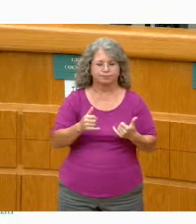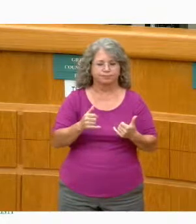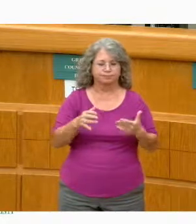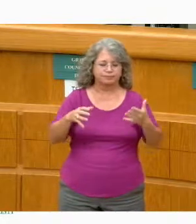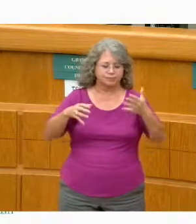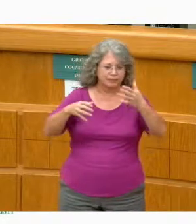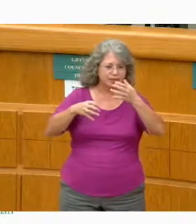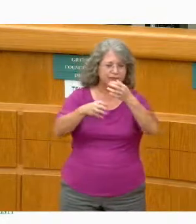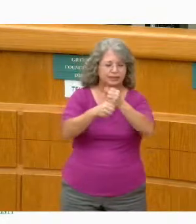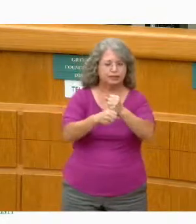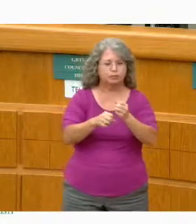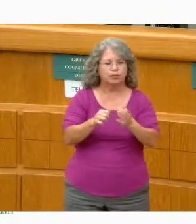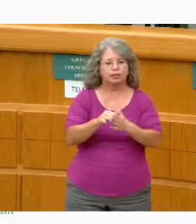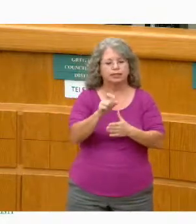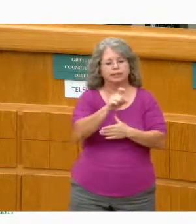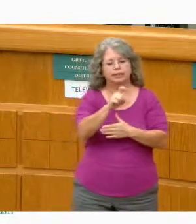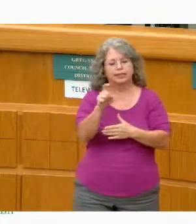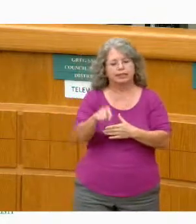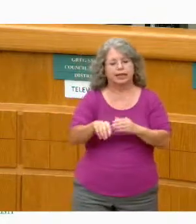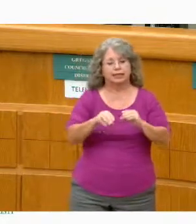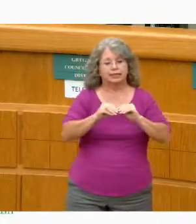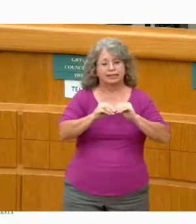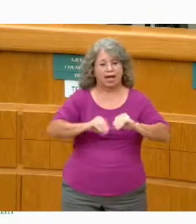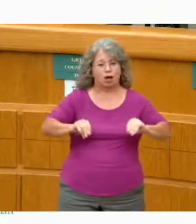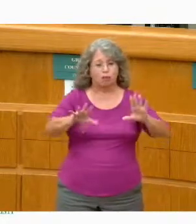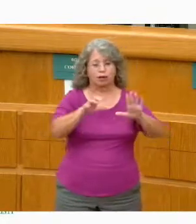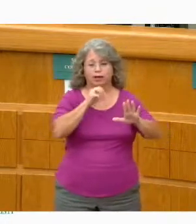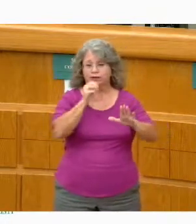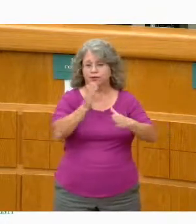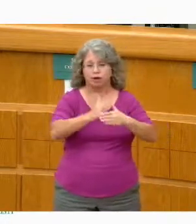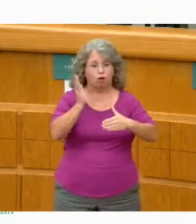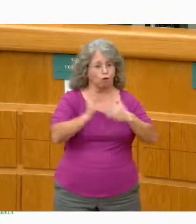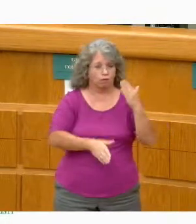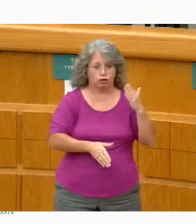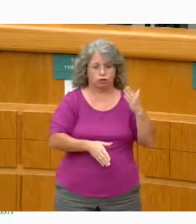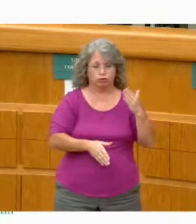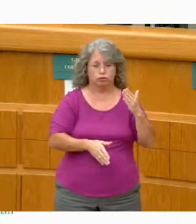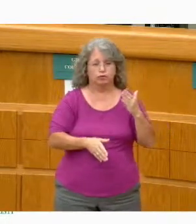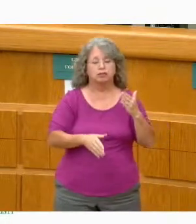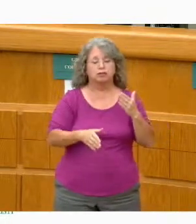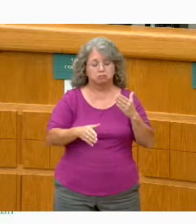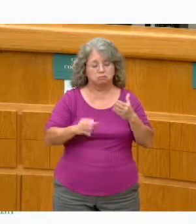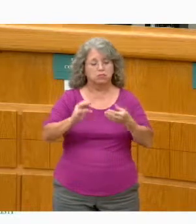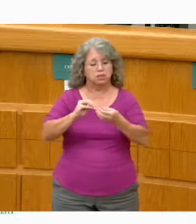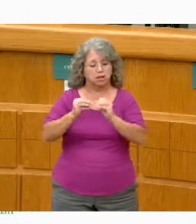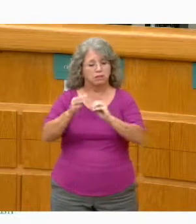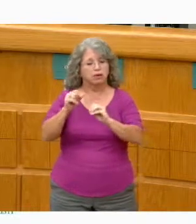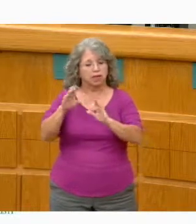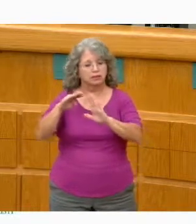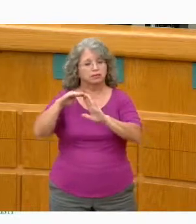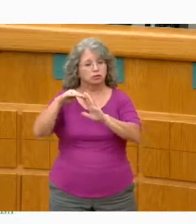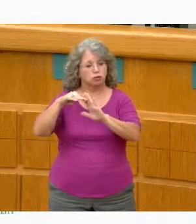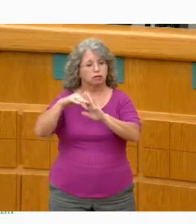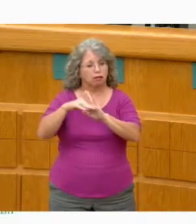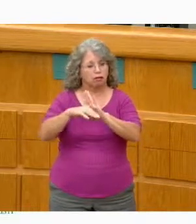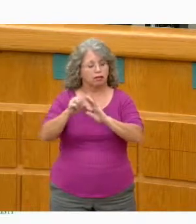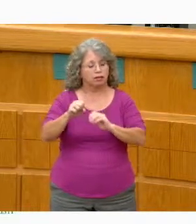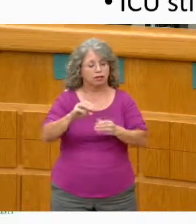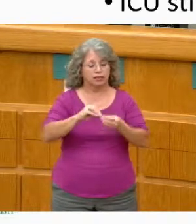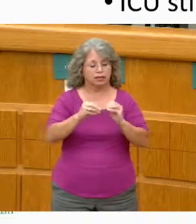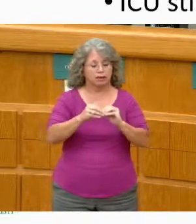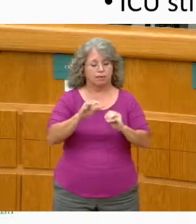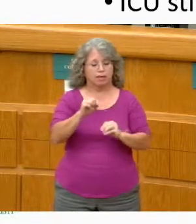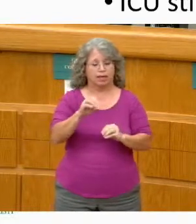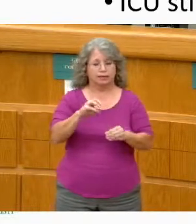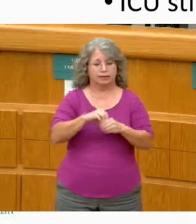the Texas-wide outbreak is not over, but it's moving in the right direction. The number of new cases is declining. COVID-19